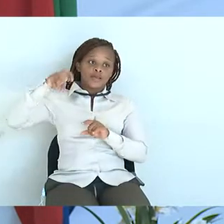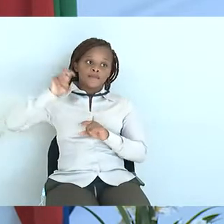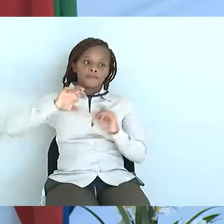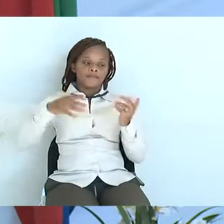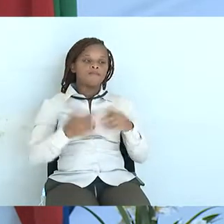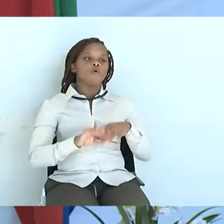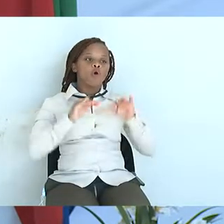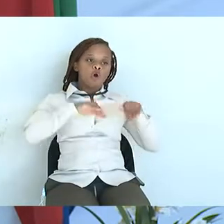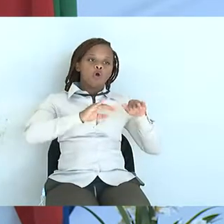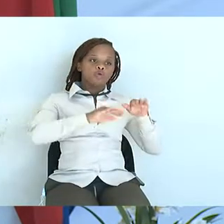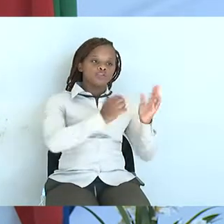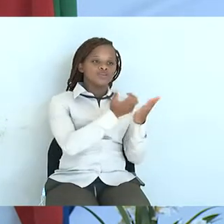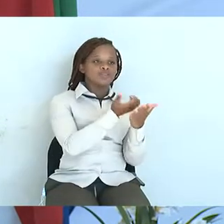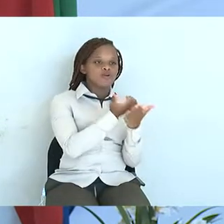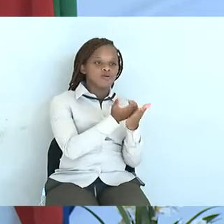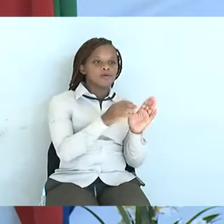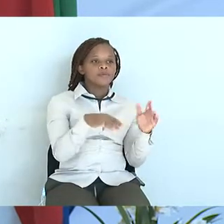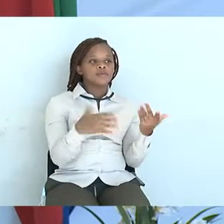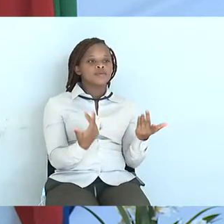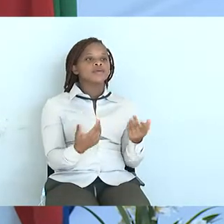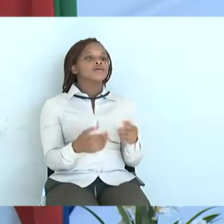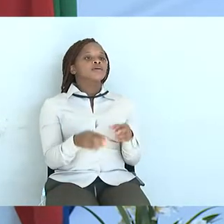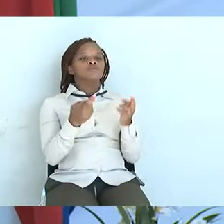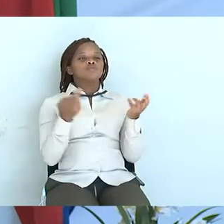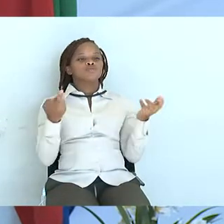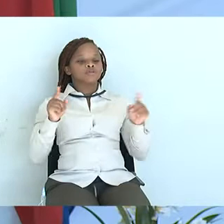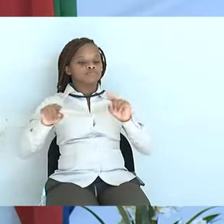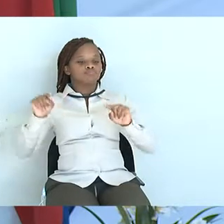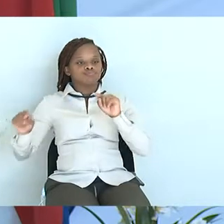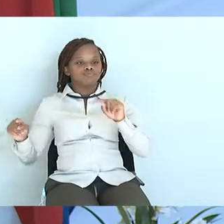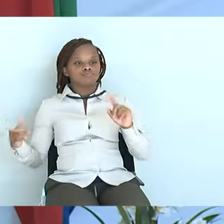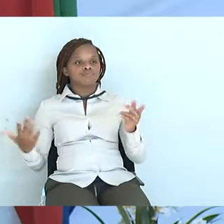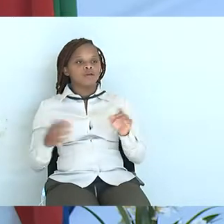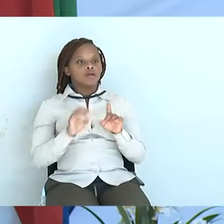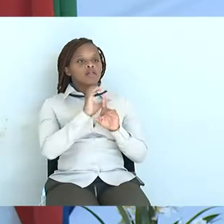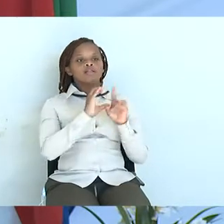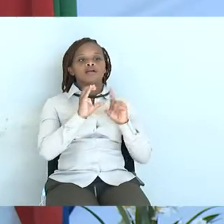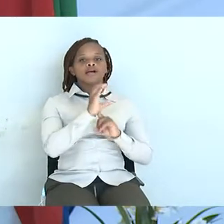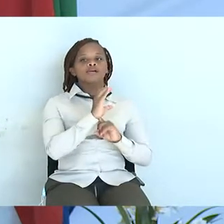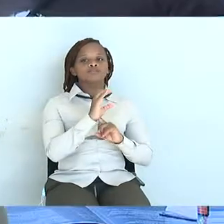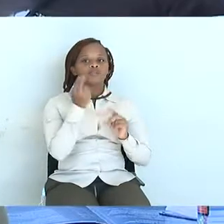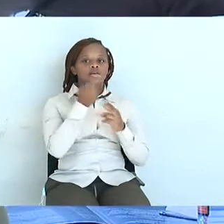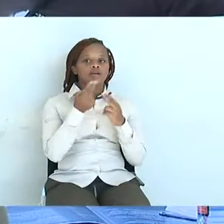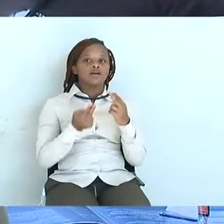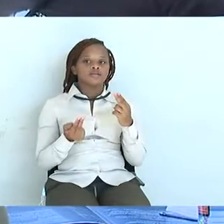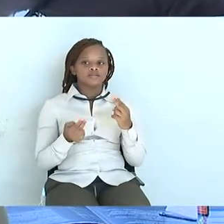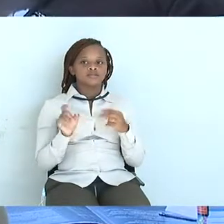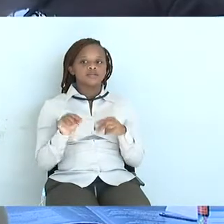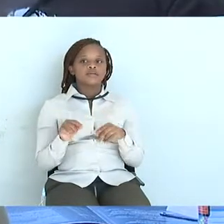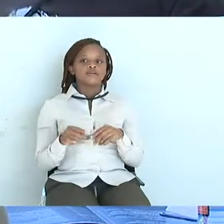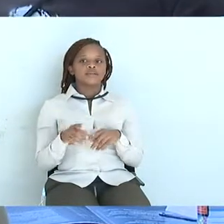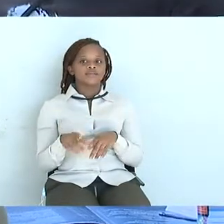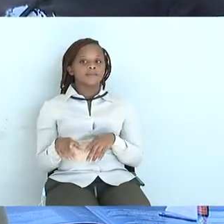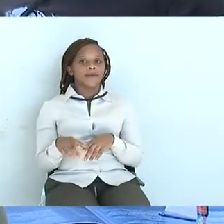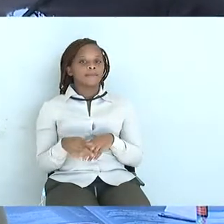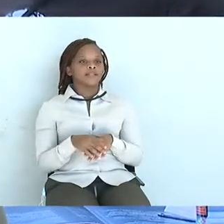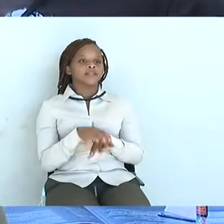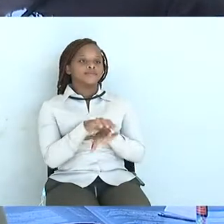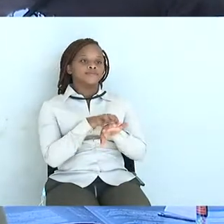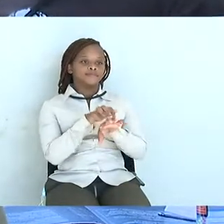economy, mineral resources, agriculture, film, and renewable energy.